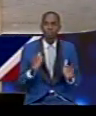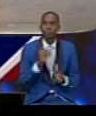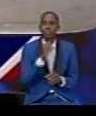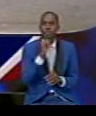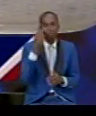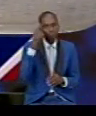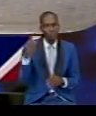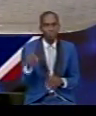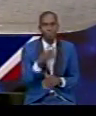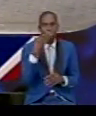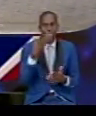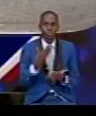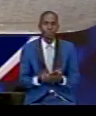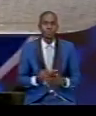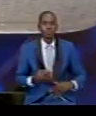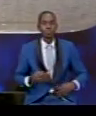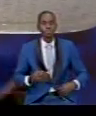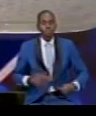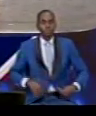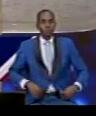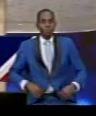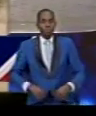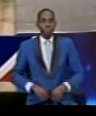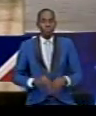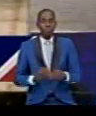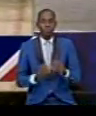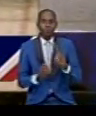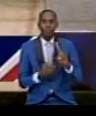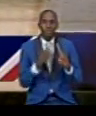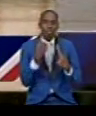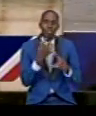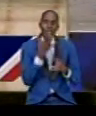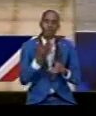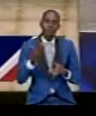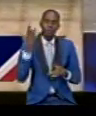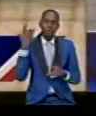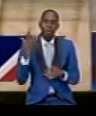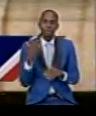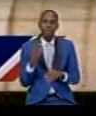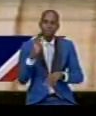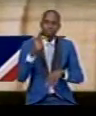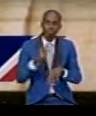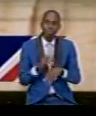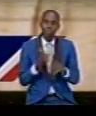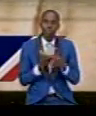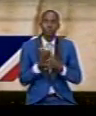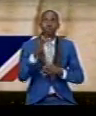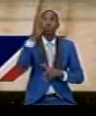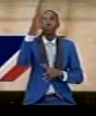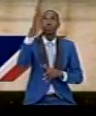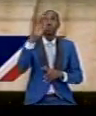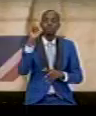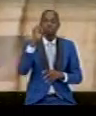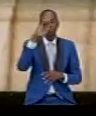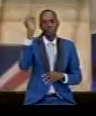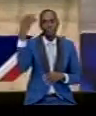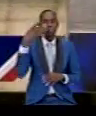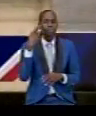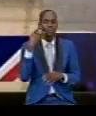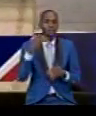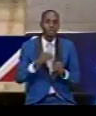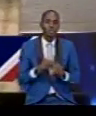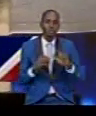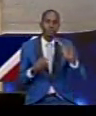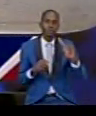number one the former affection through through God's grace he tells us in addition